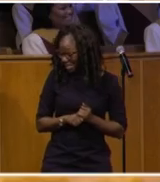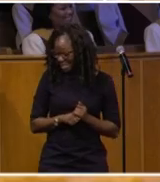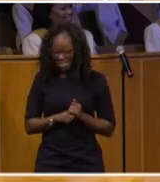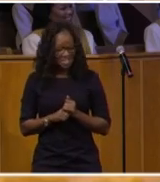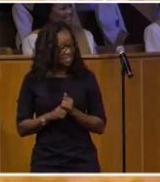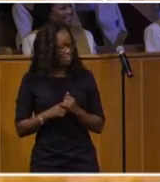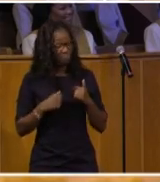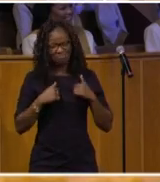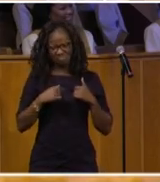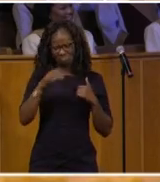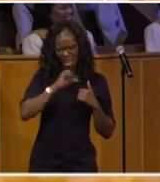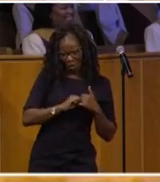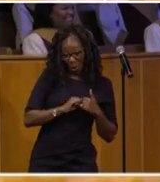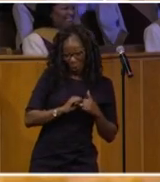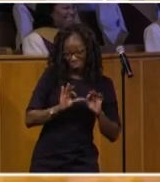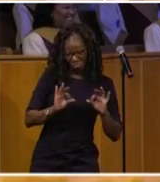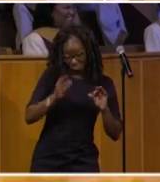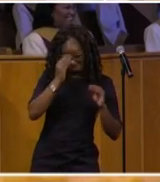I'm old.